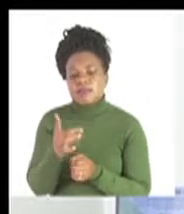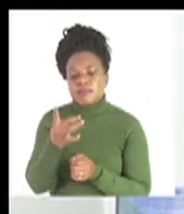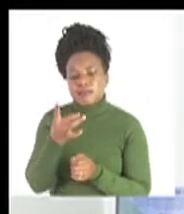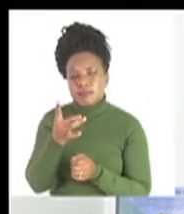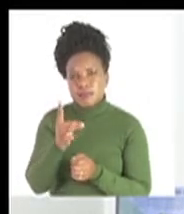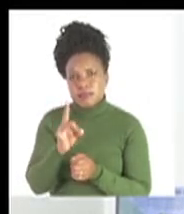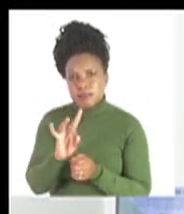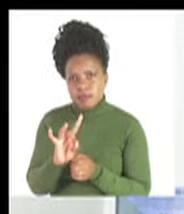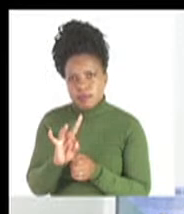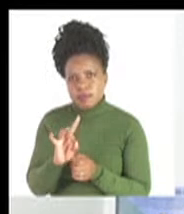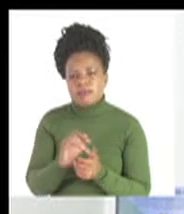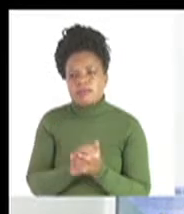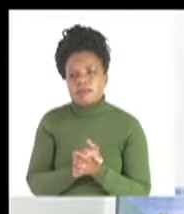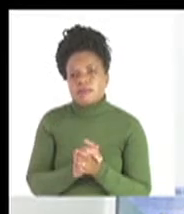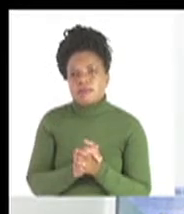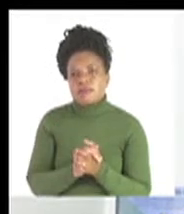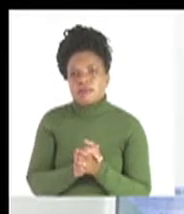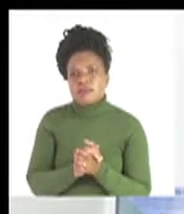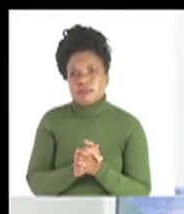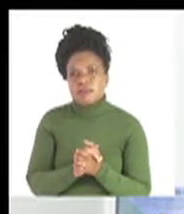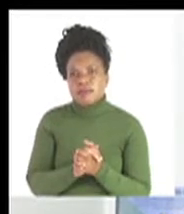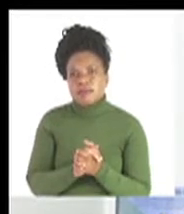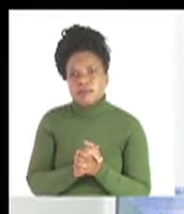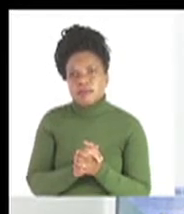8 tends to be